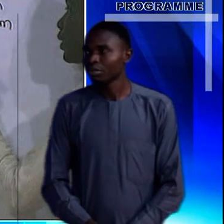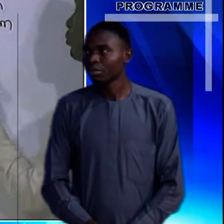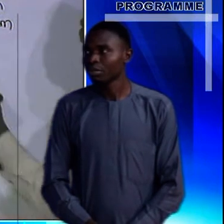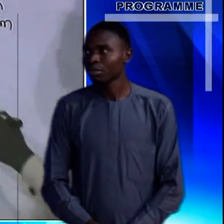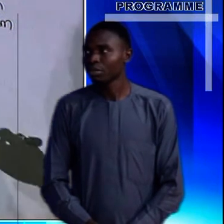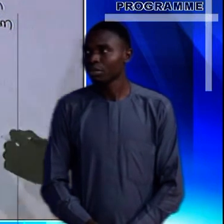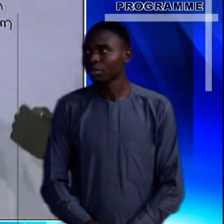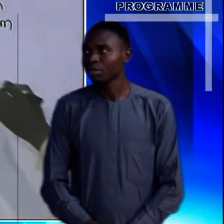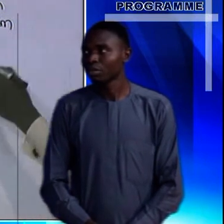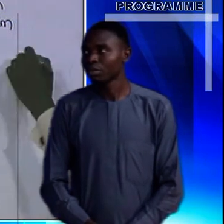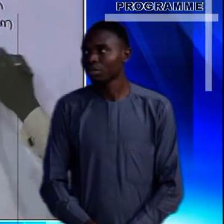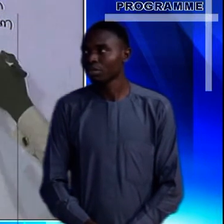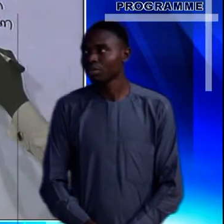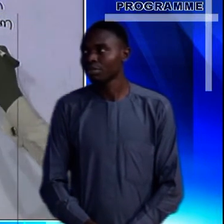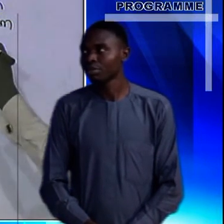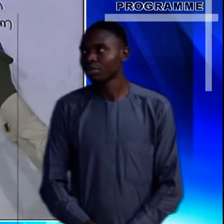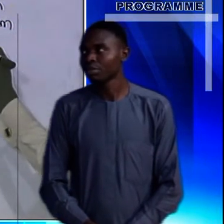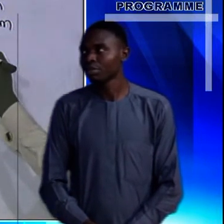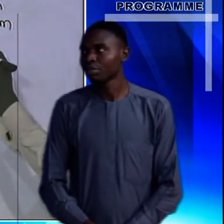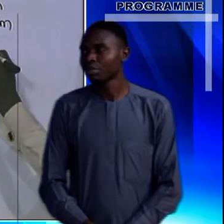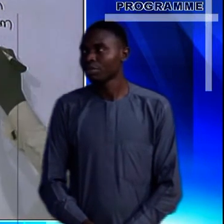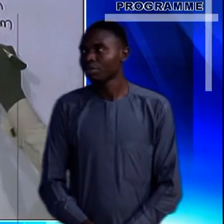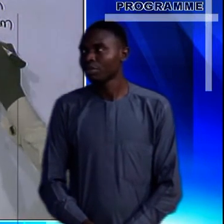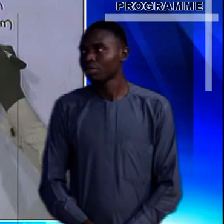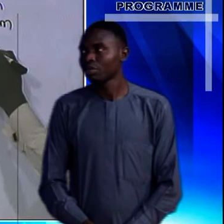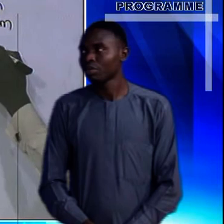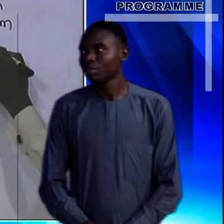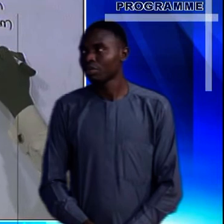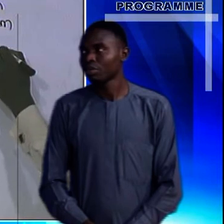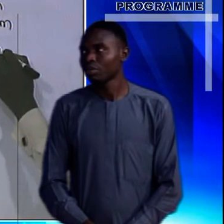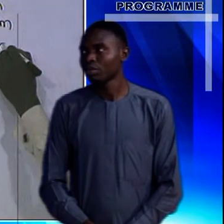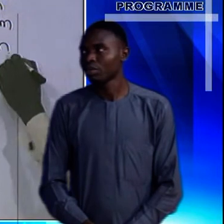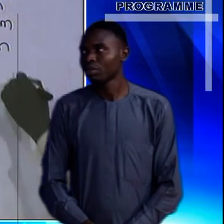decameters will give us 1